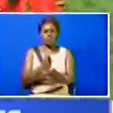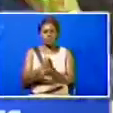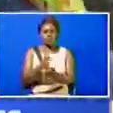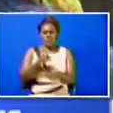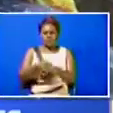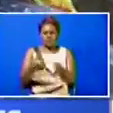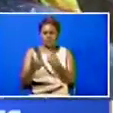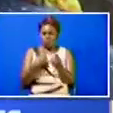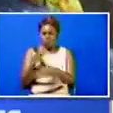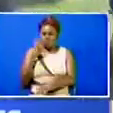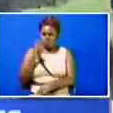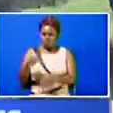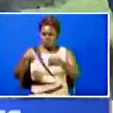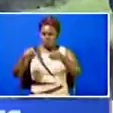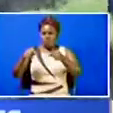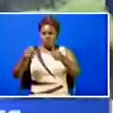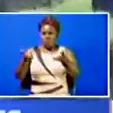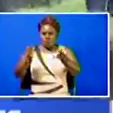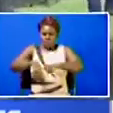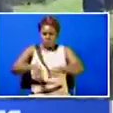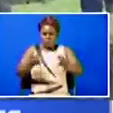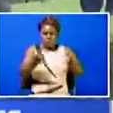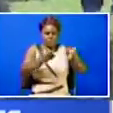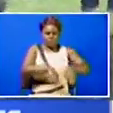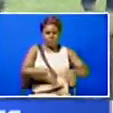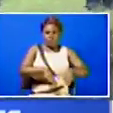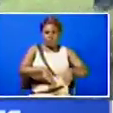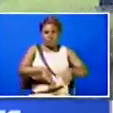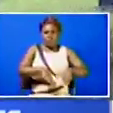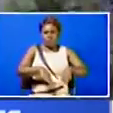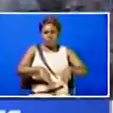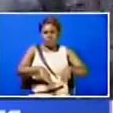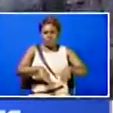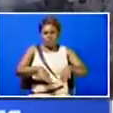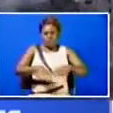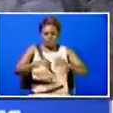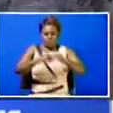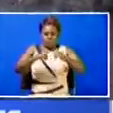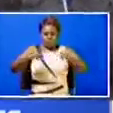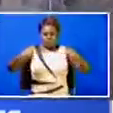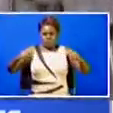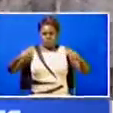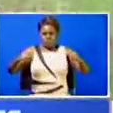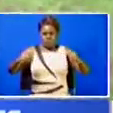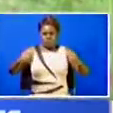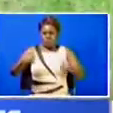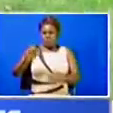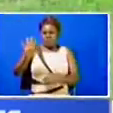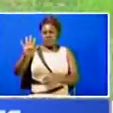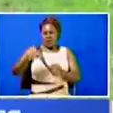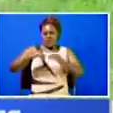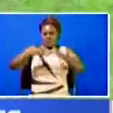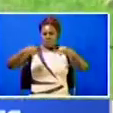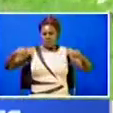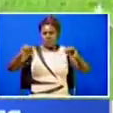saa hii tukizungumza unaona mchanga ikianguka. The longer fault zone at Kalwal, which is about 5 feet wide,